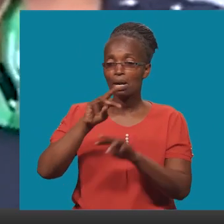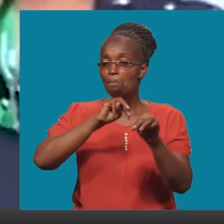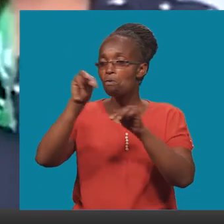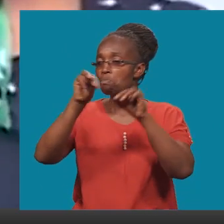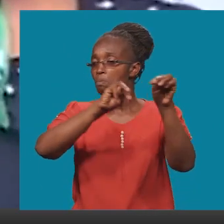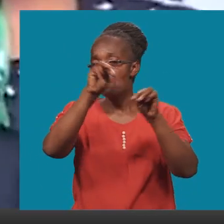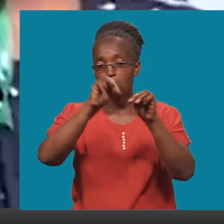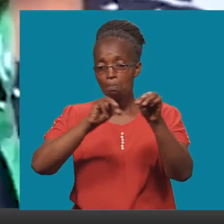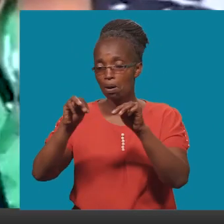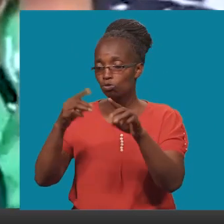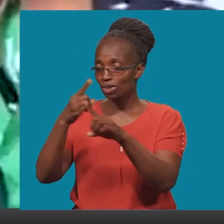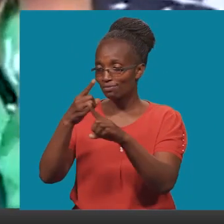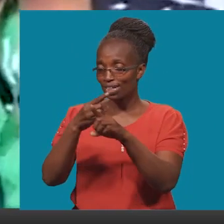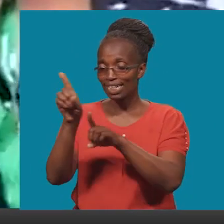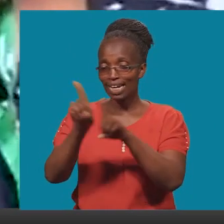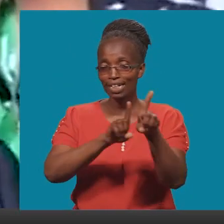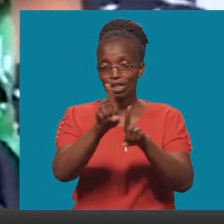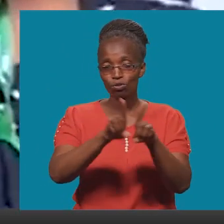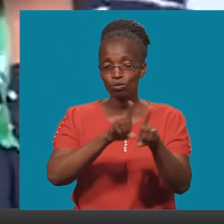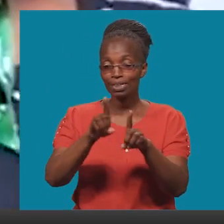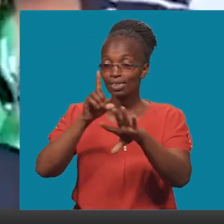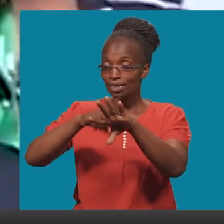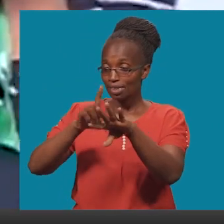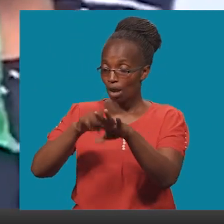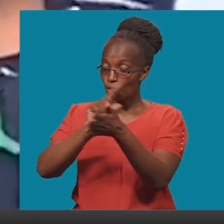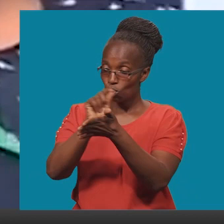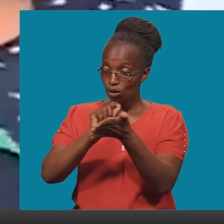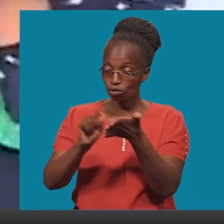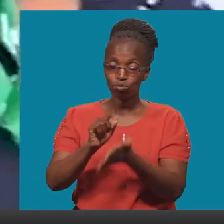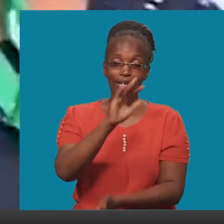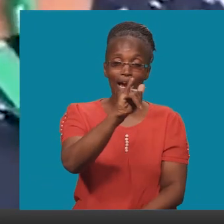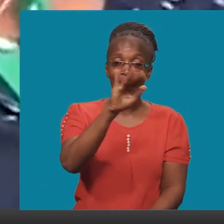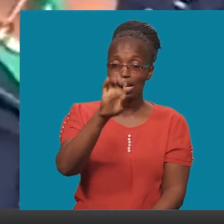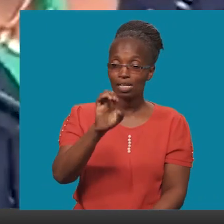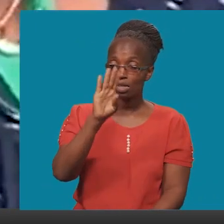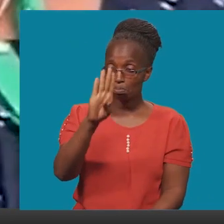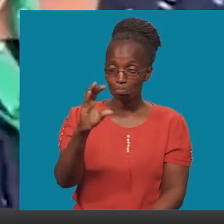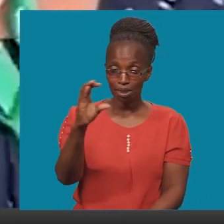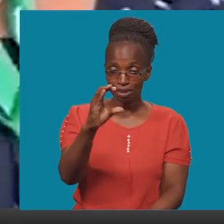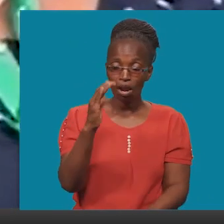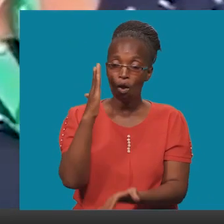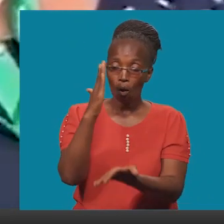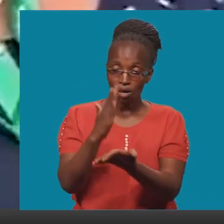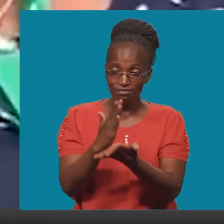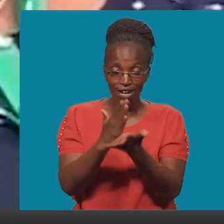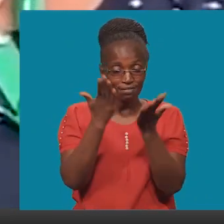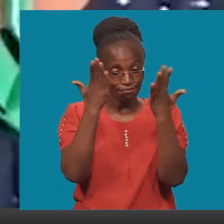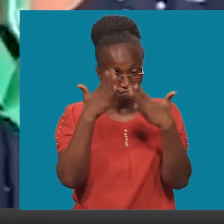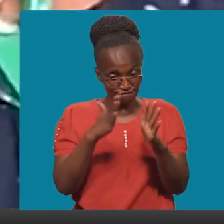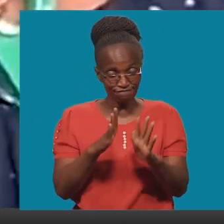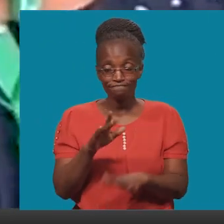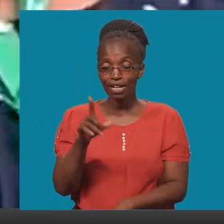moved this way and that way. The IEBC, when we wrote to them, they have confirmed to